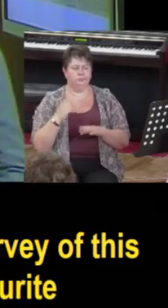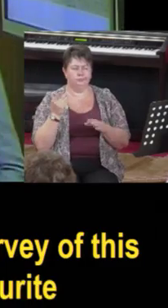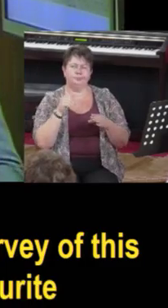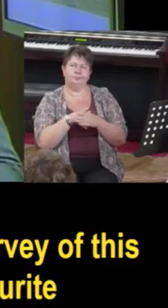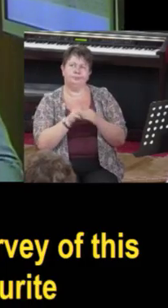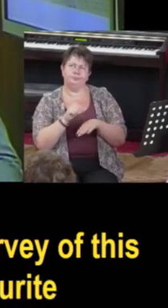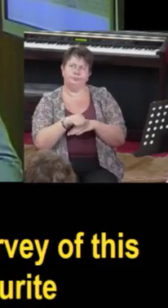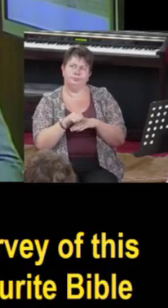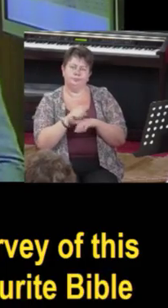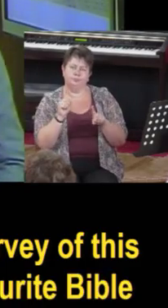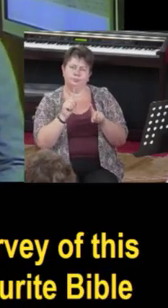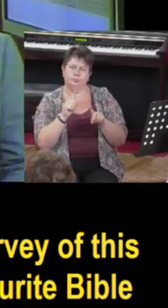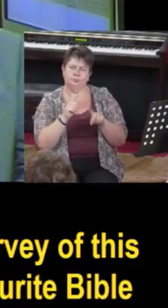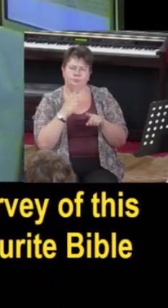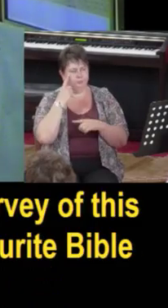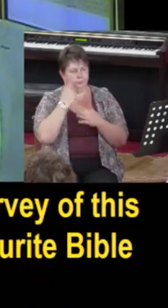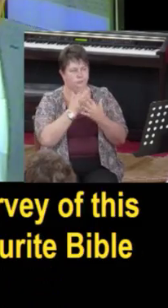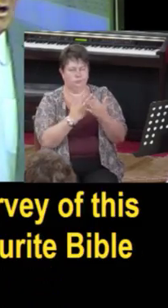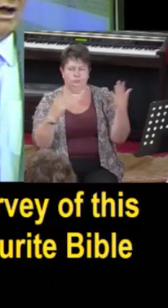Psalms.